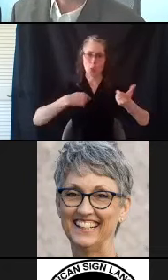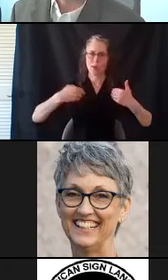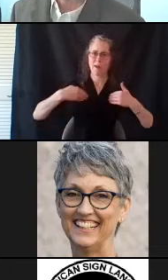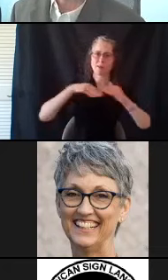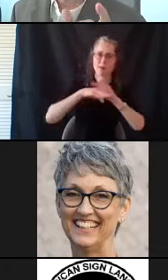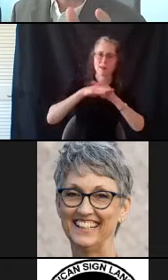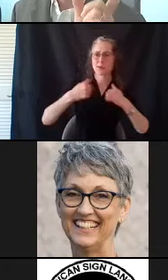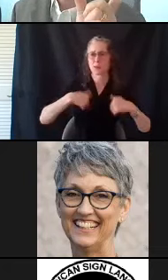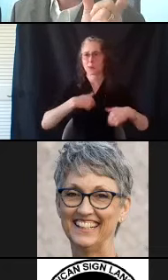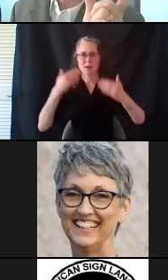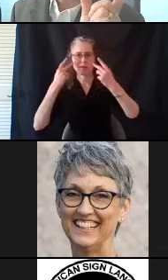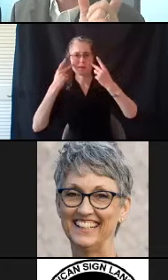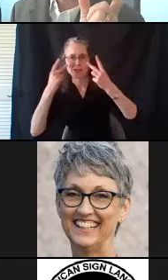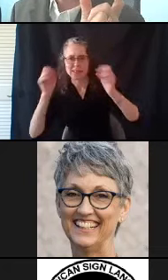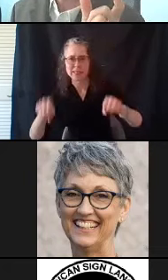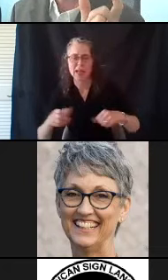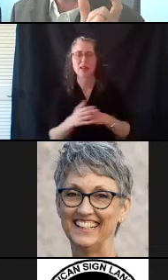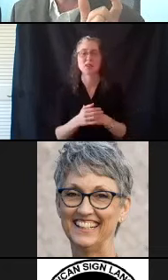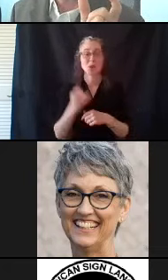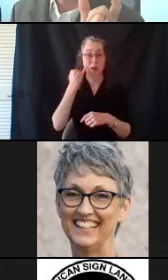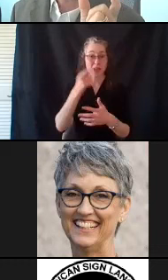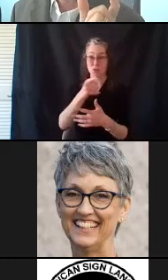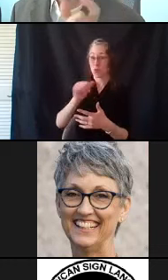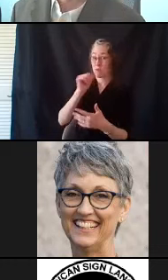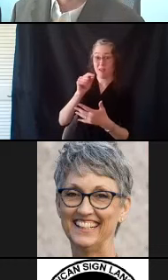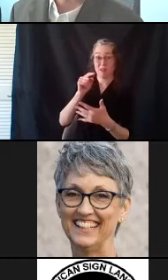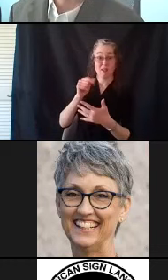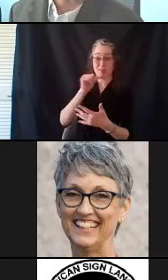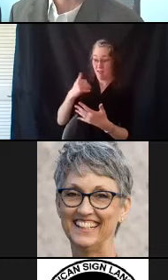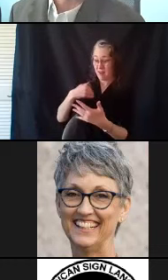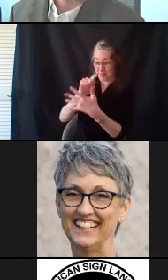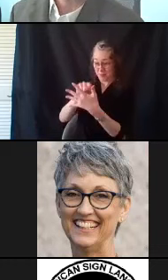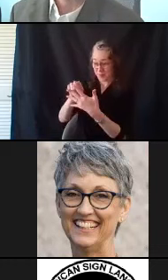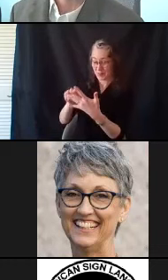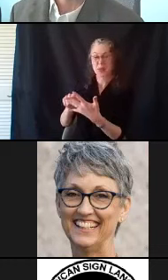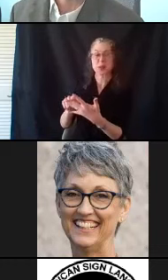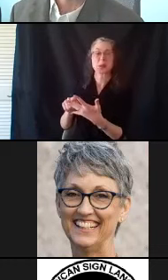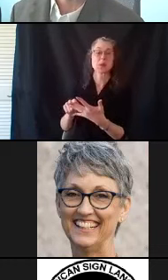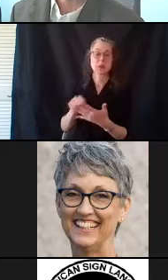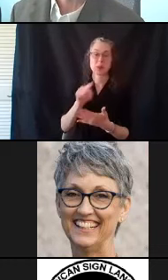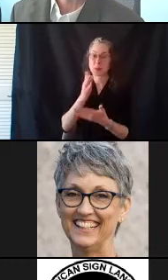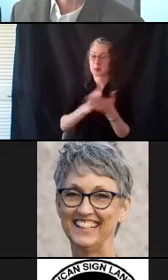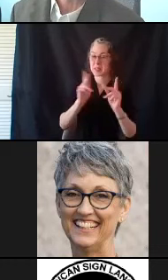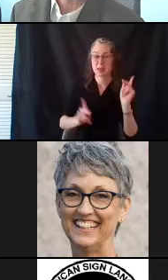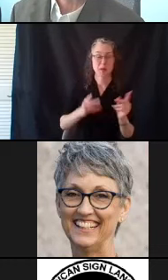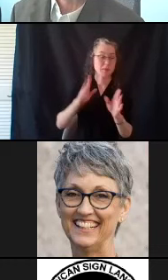without these features, in a way, you're kind of cutting yourself off from the total marketplace.